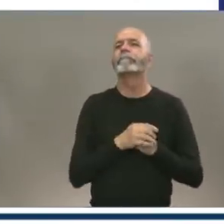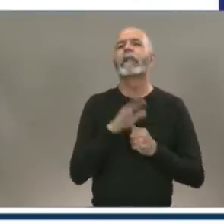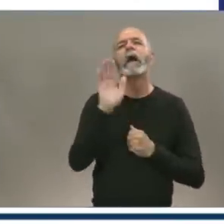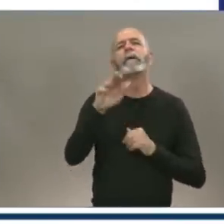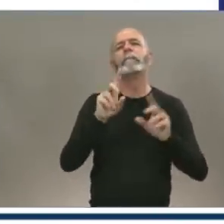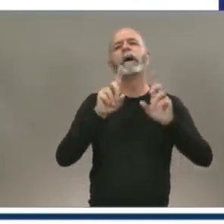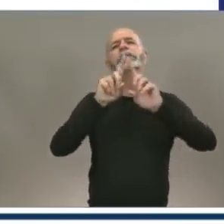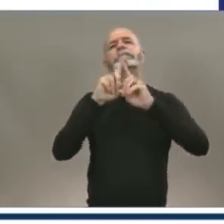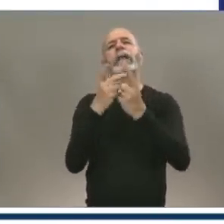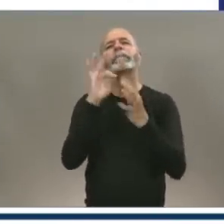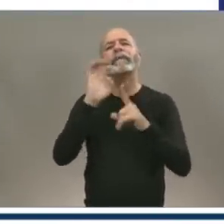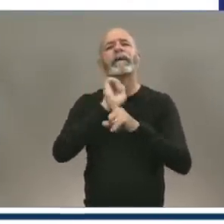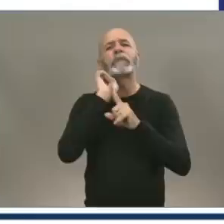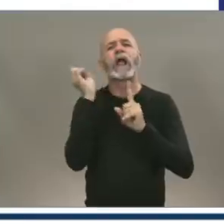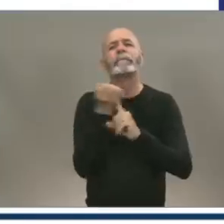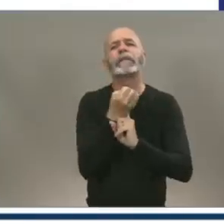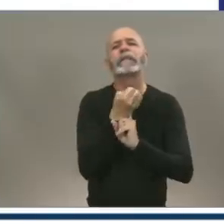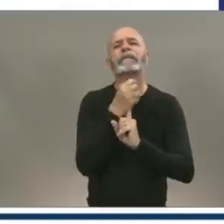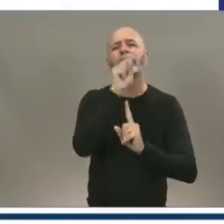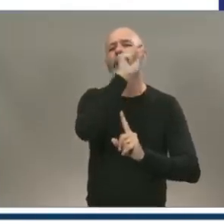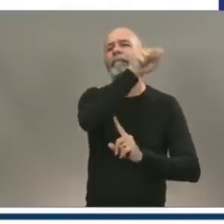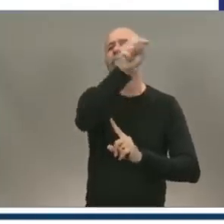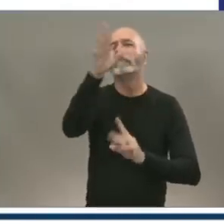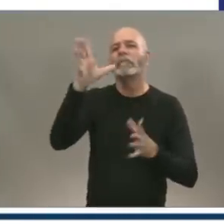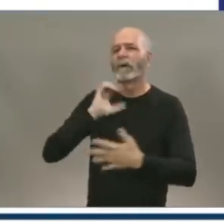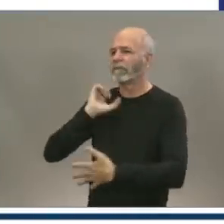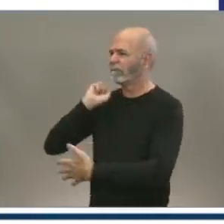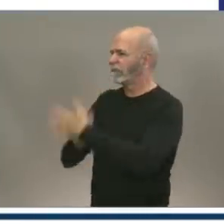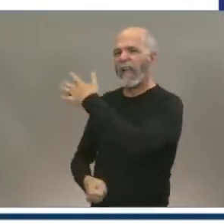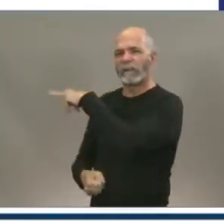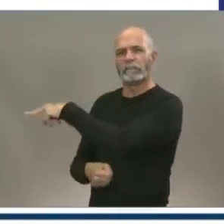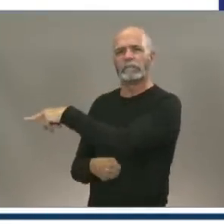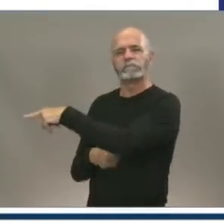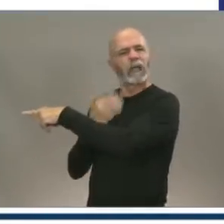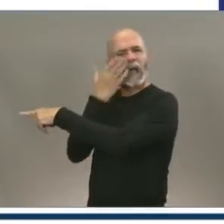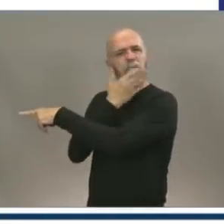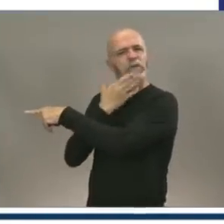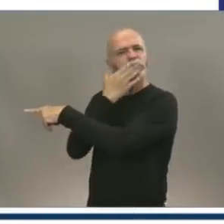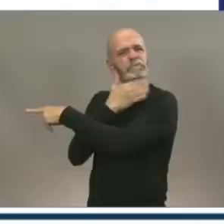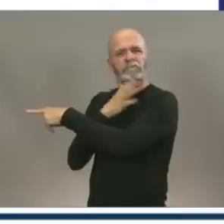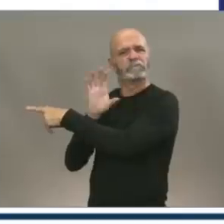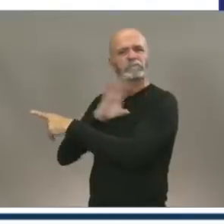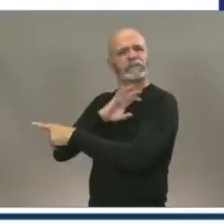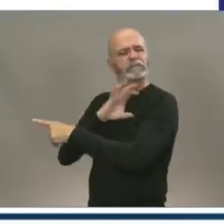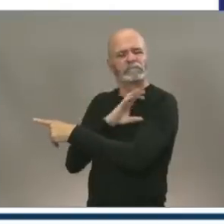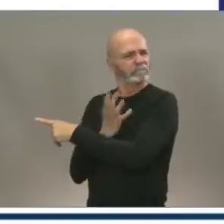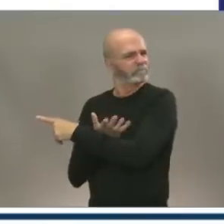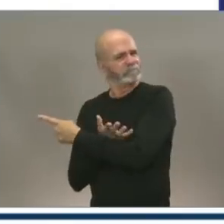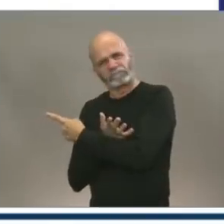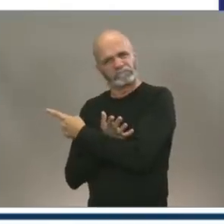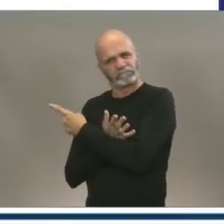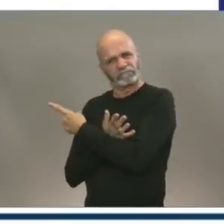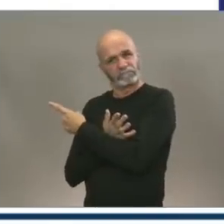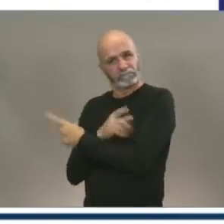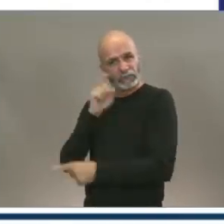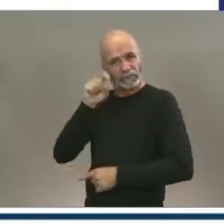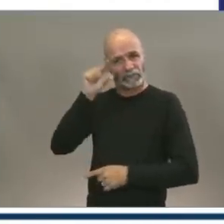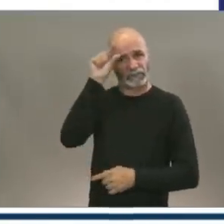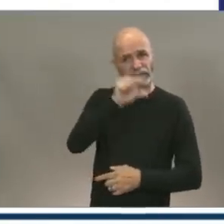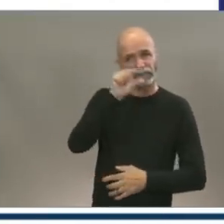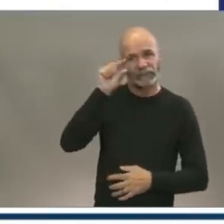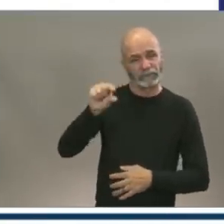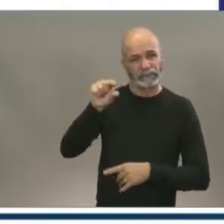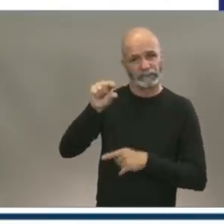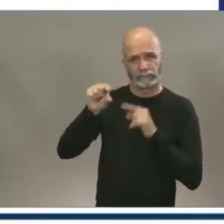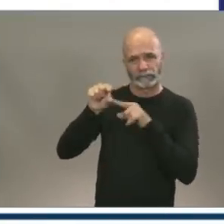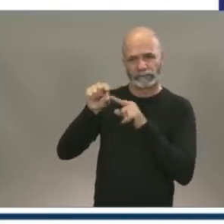and not by the Amherst Police. Was this an action of the provincial government taking action where they failed to see that the local police